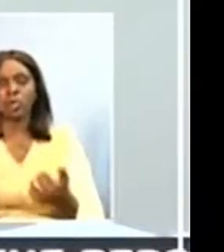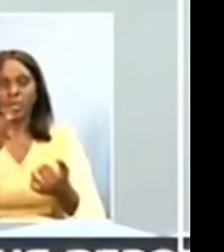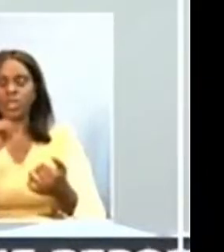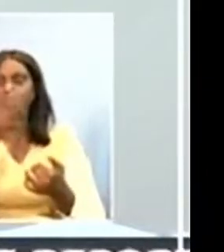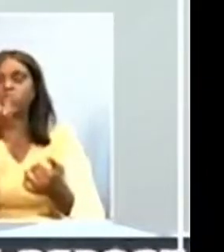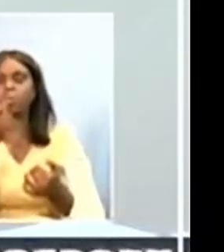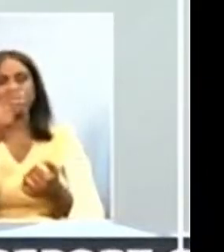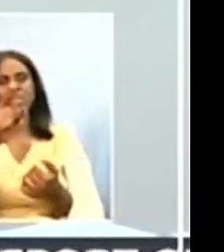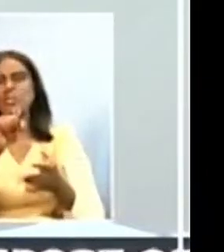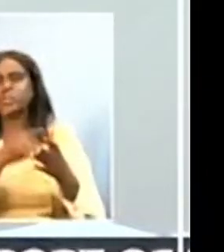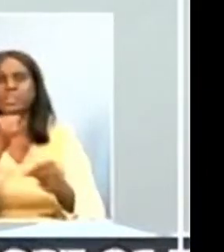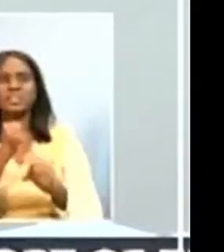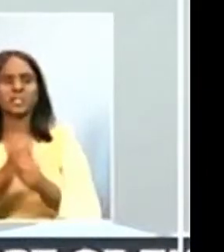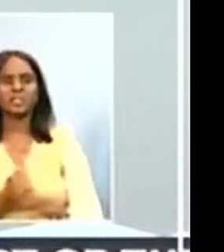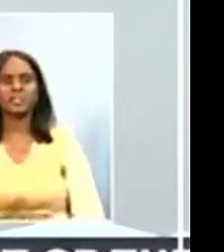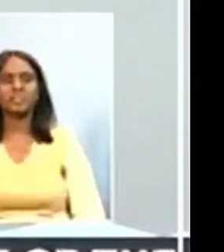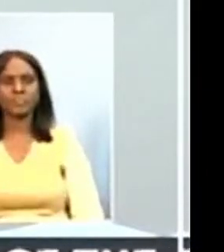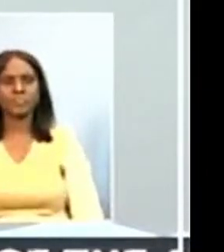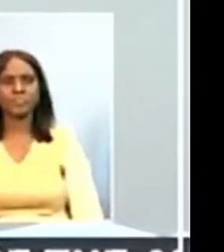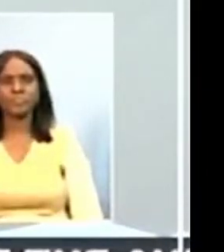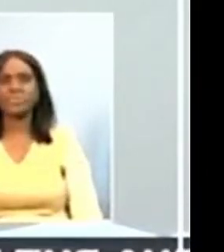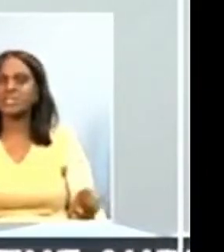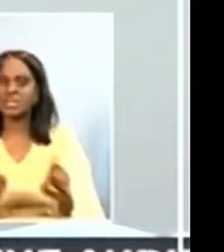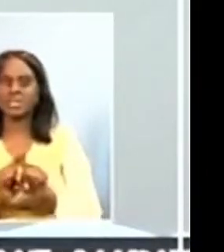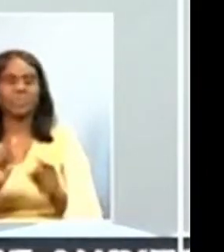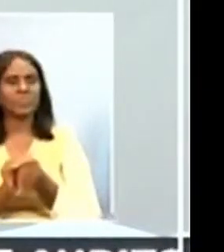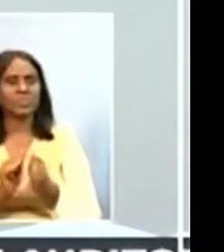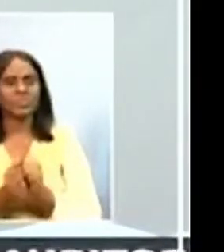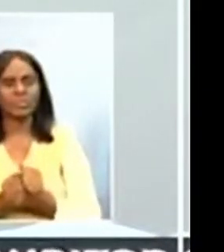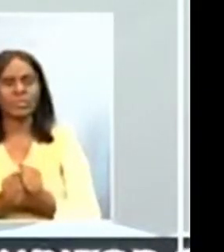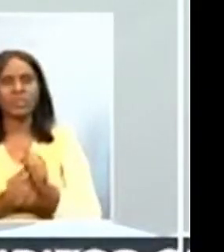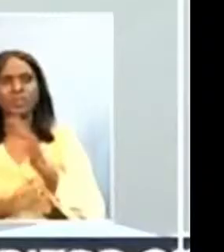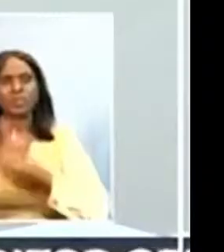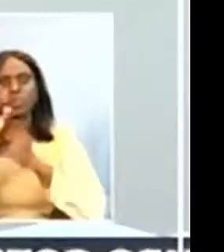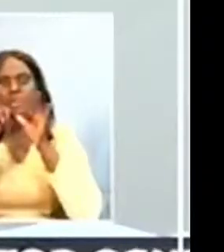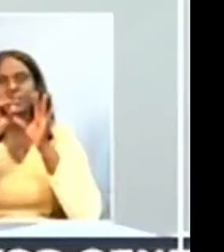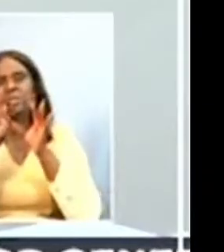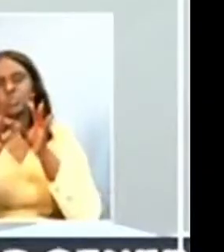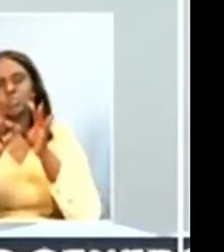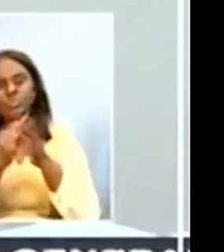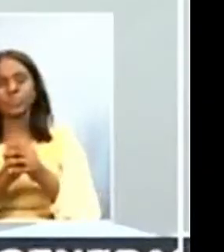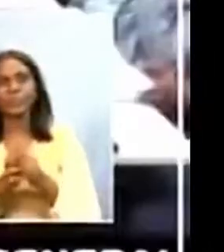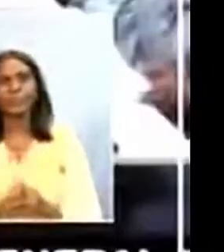year with the same queries. God bless you.